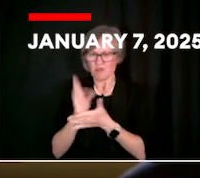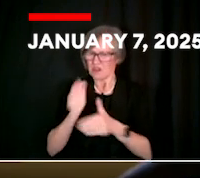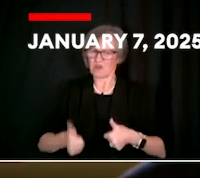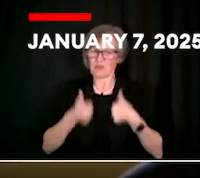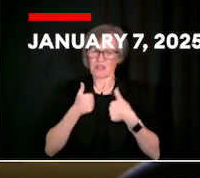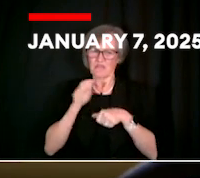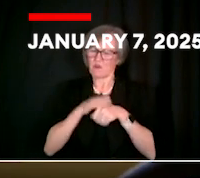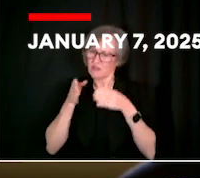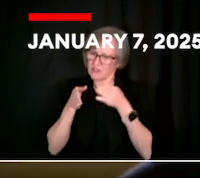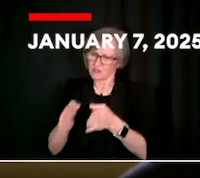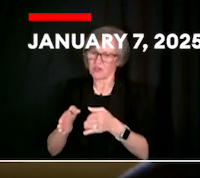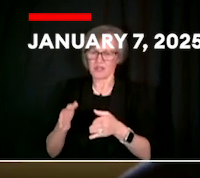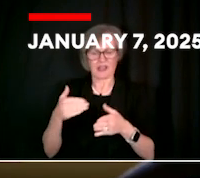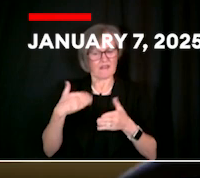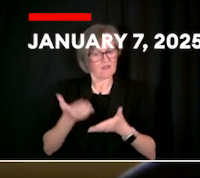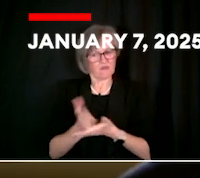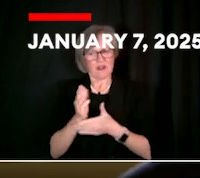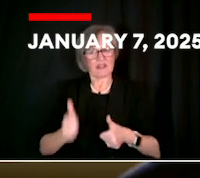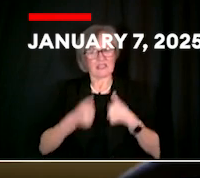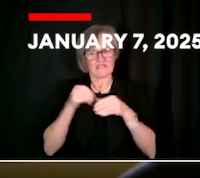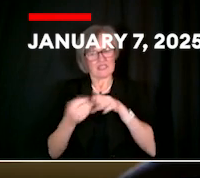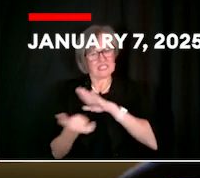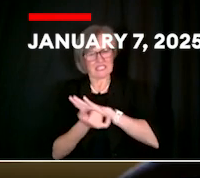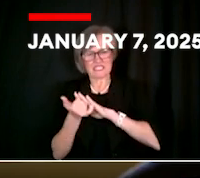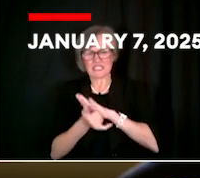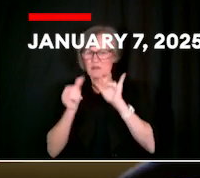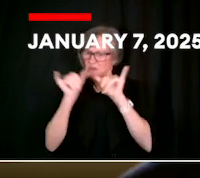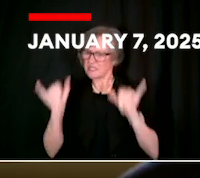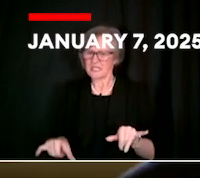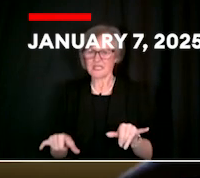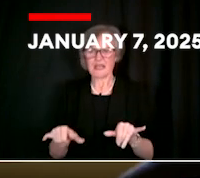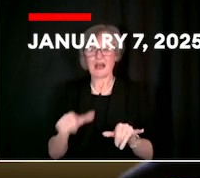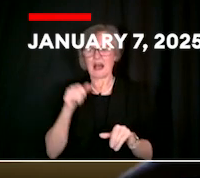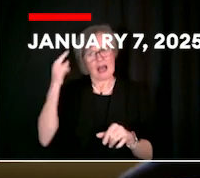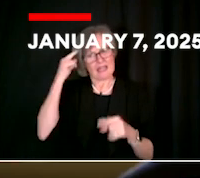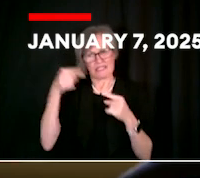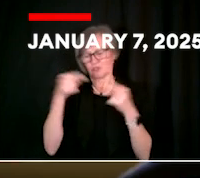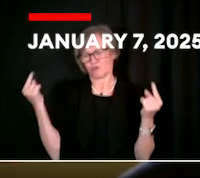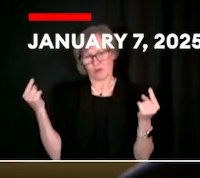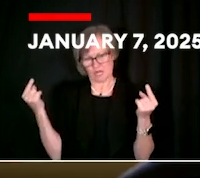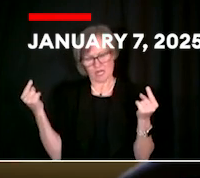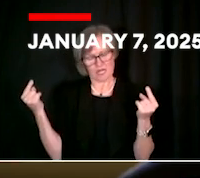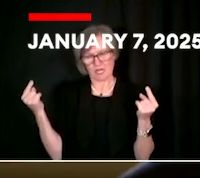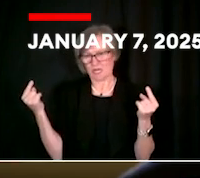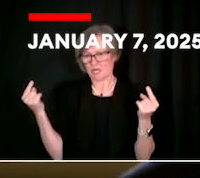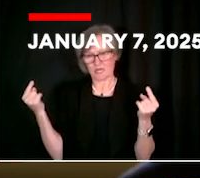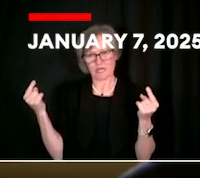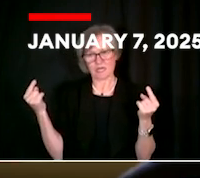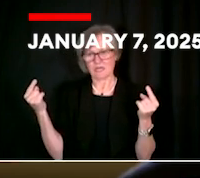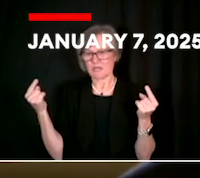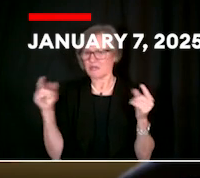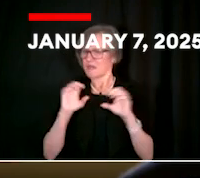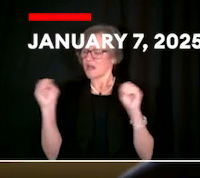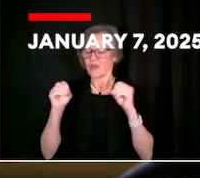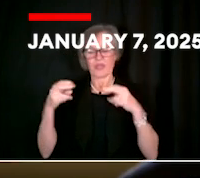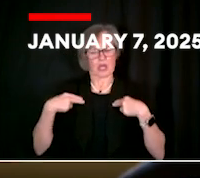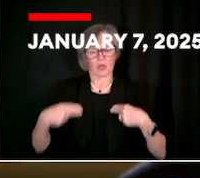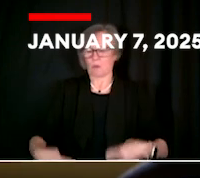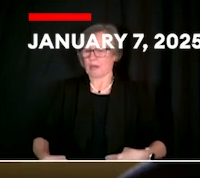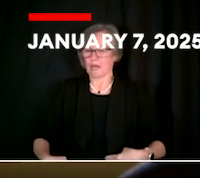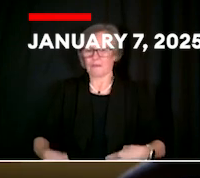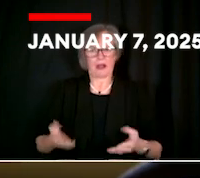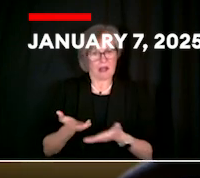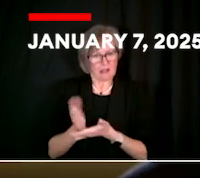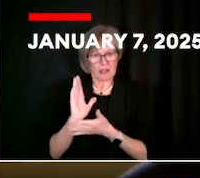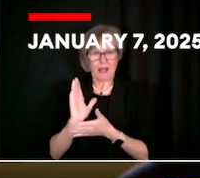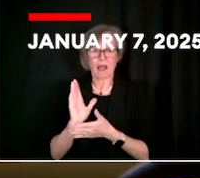have a right to live in our subway system. I disagree. There's nothing humane about allowing